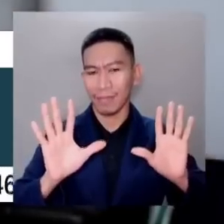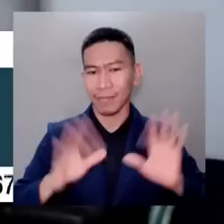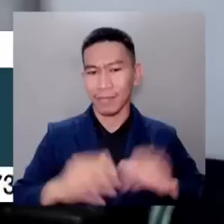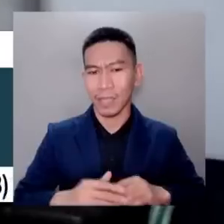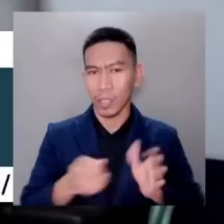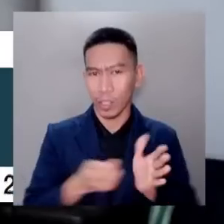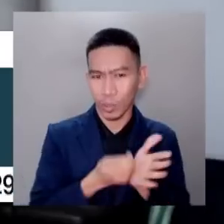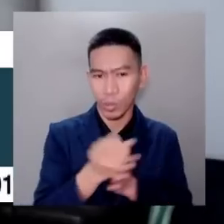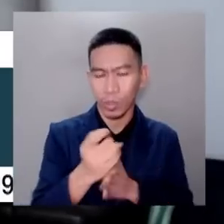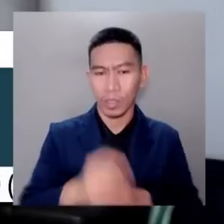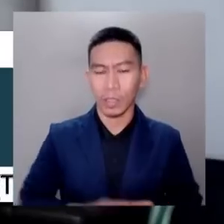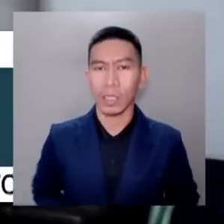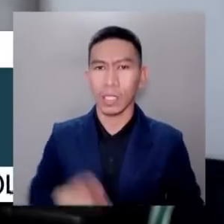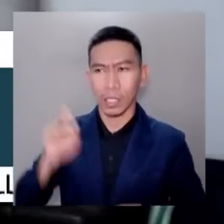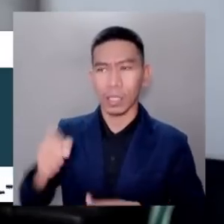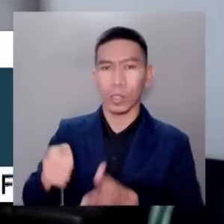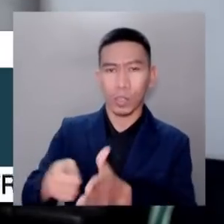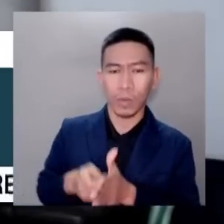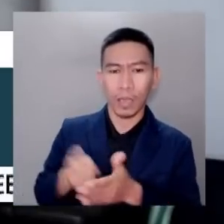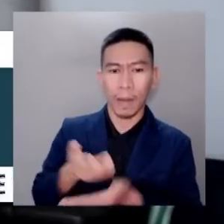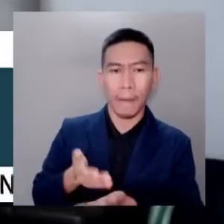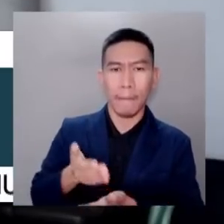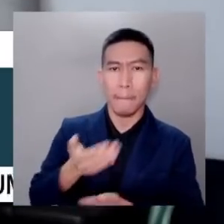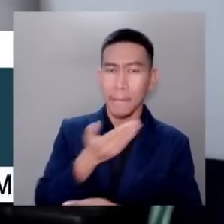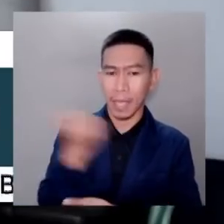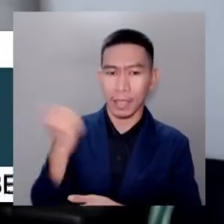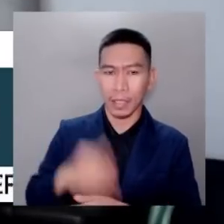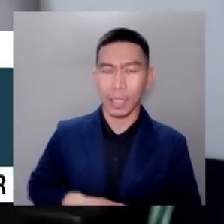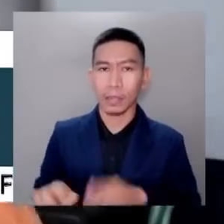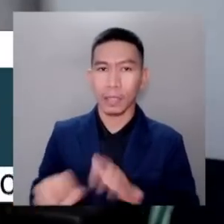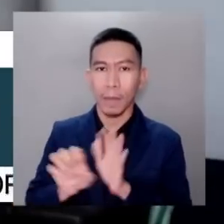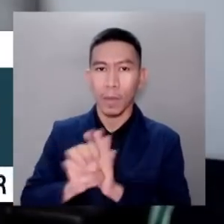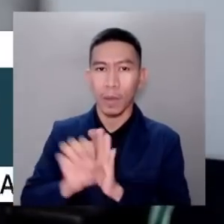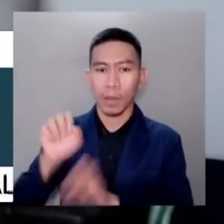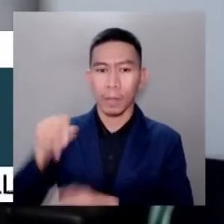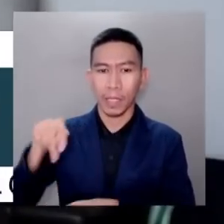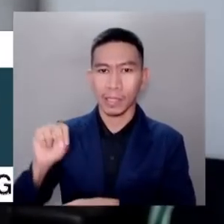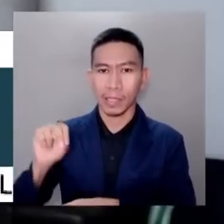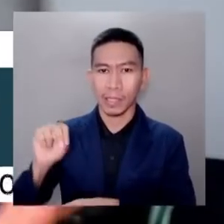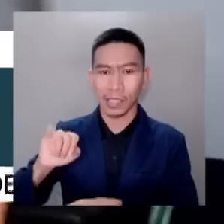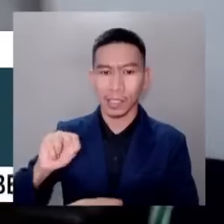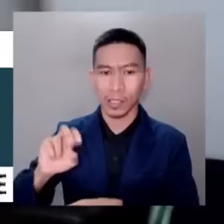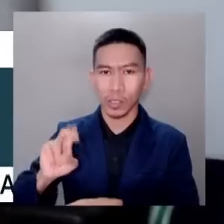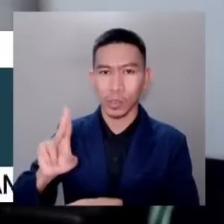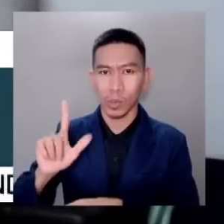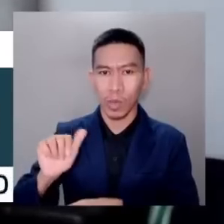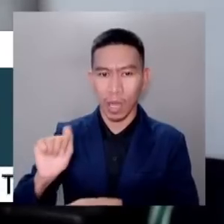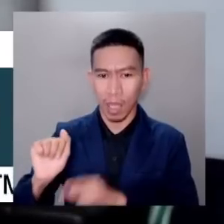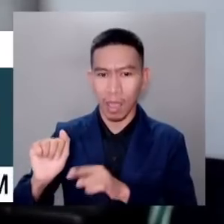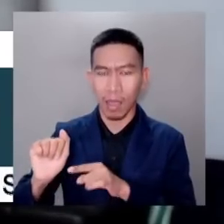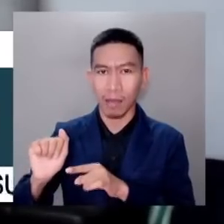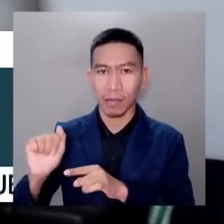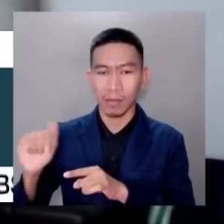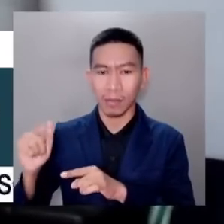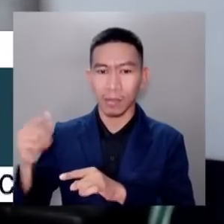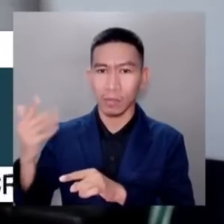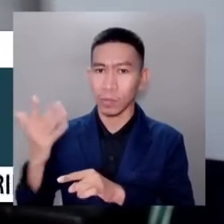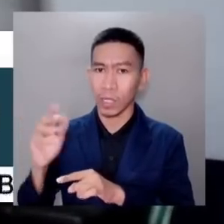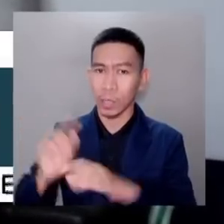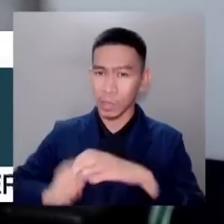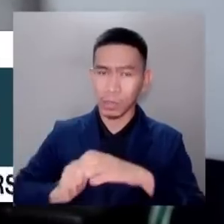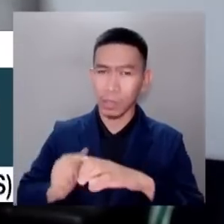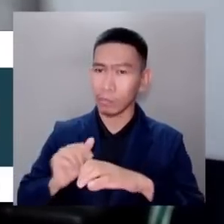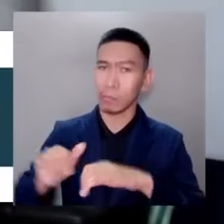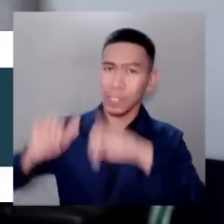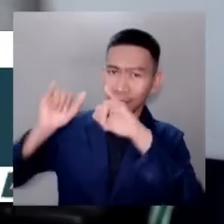reason why, for example, at the Peninsula siege, ABS-CBN did not leave the Peninsula, right? Because when